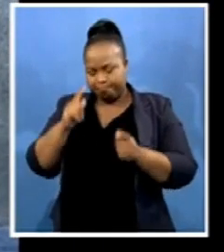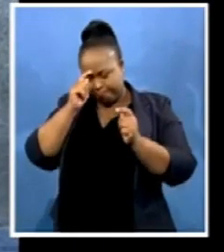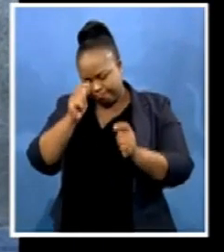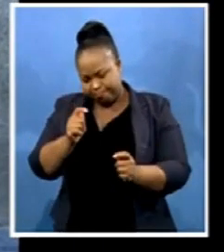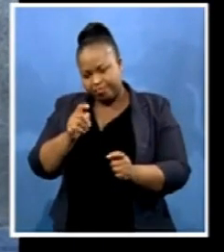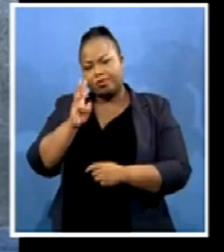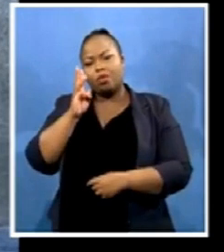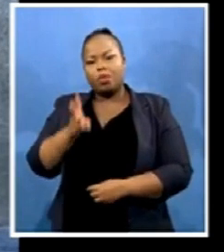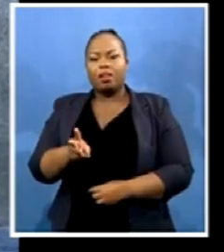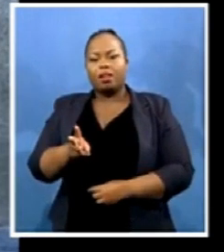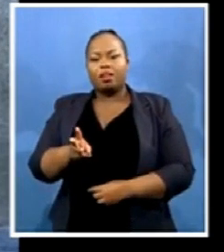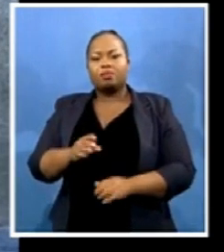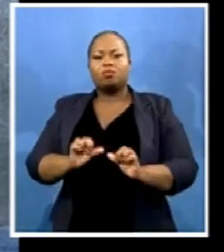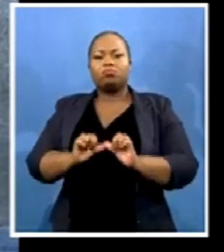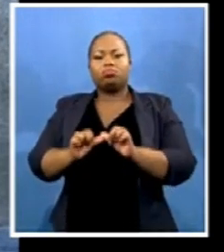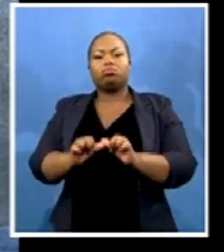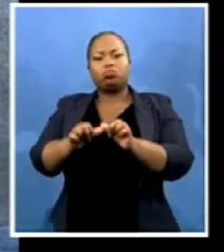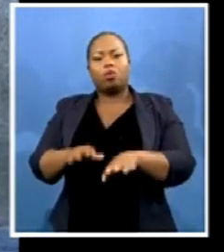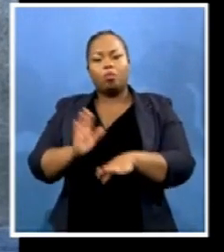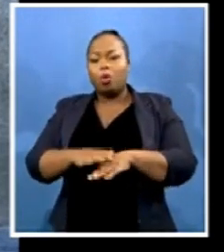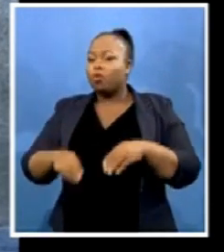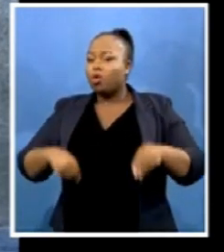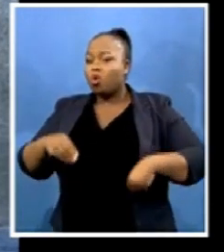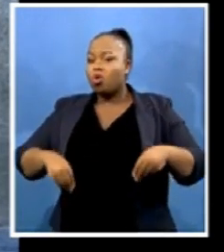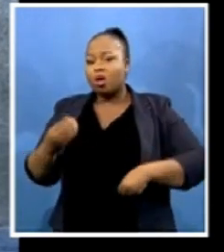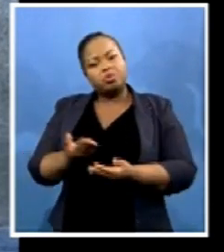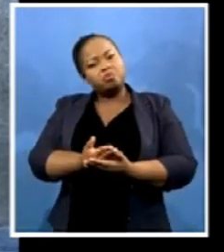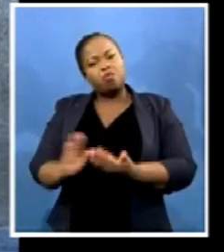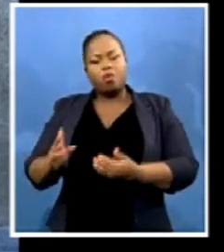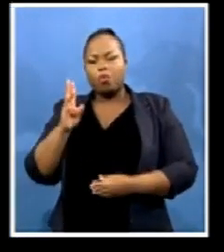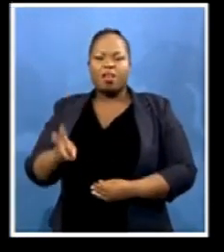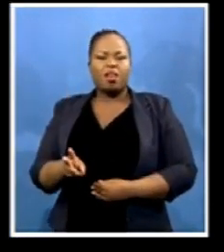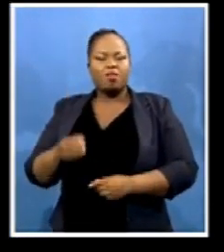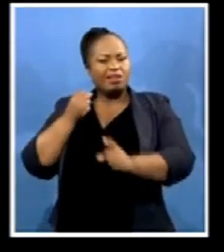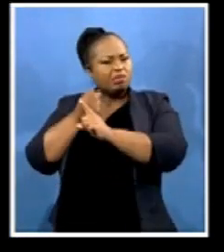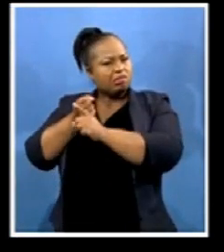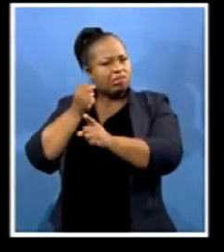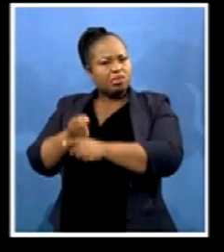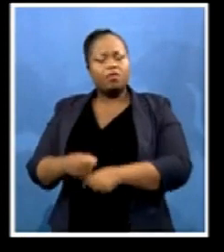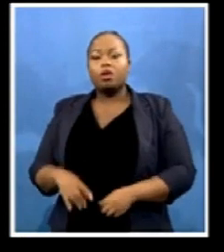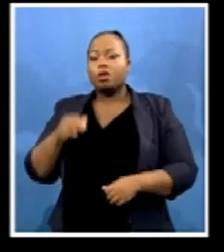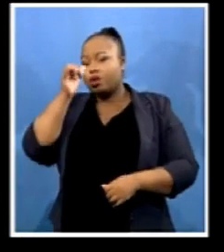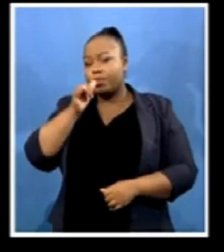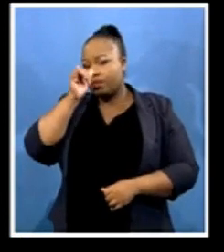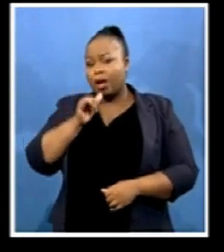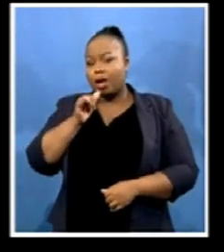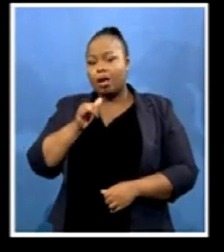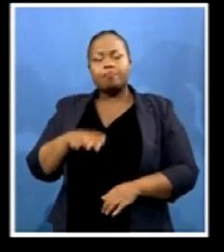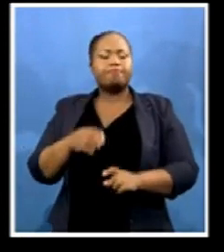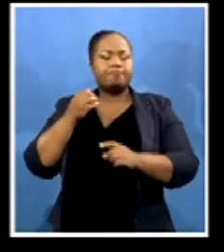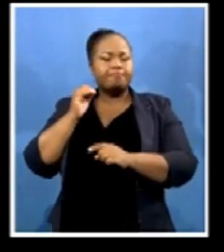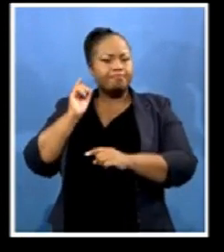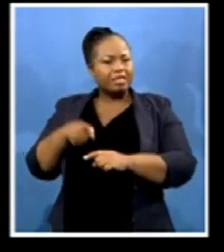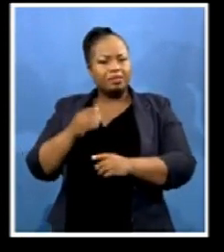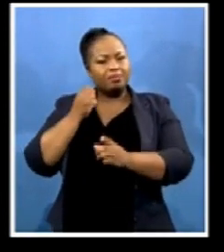fight corruption with everything that we have, that crime will be something that we will fight and ensure that we honor